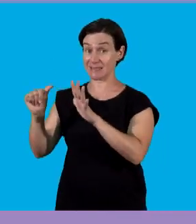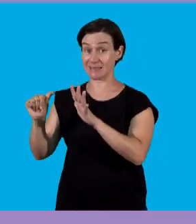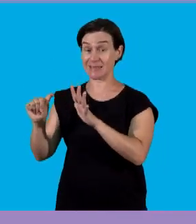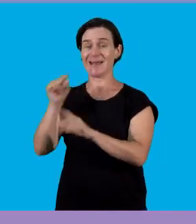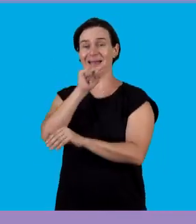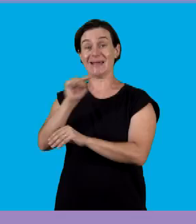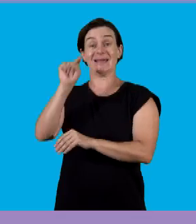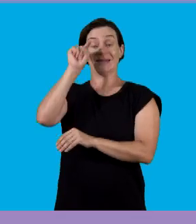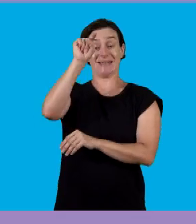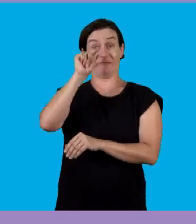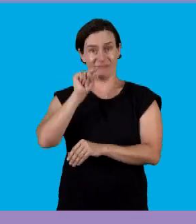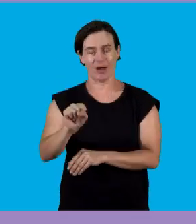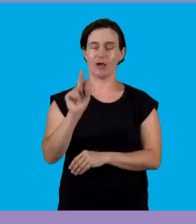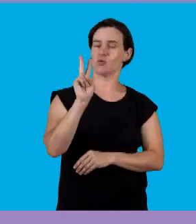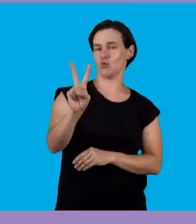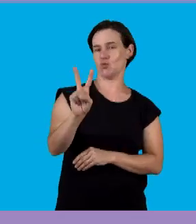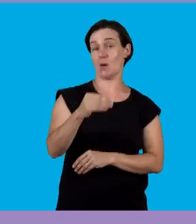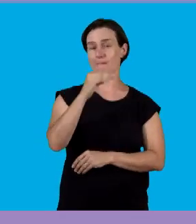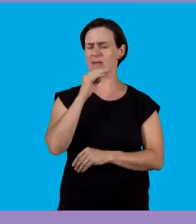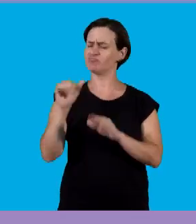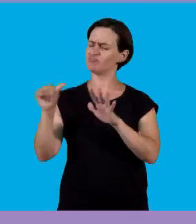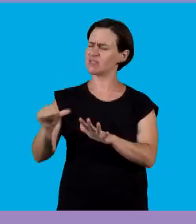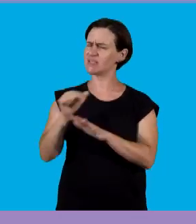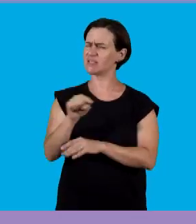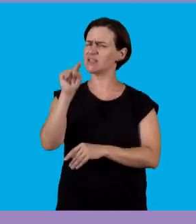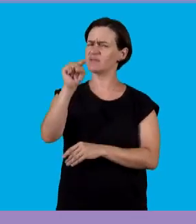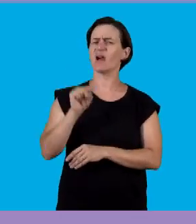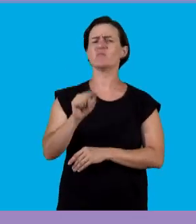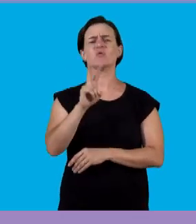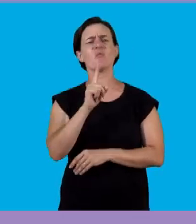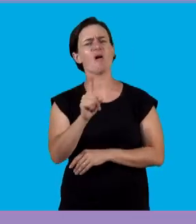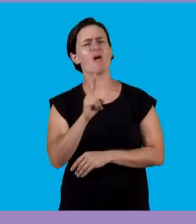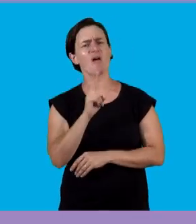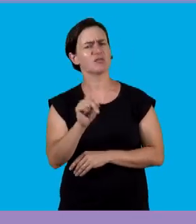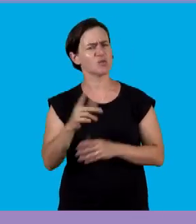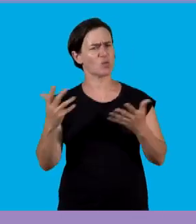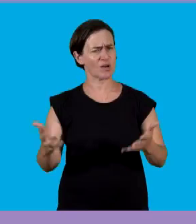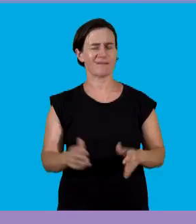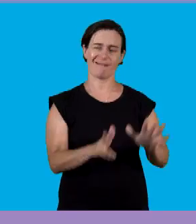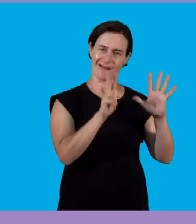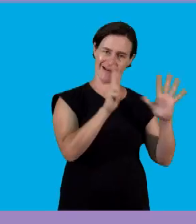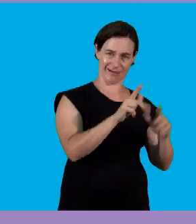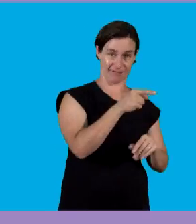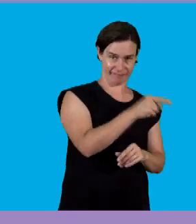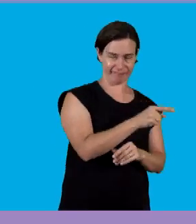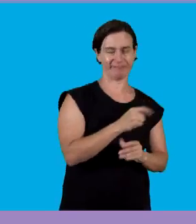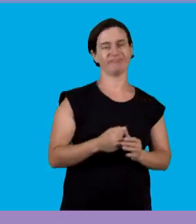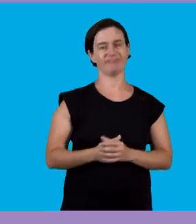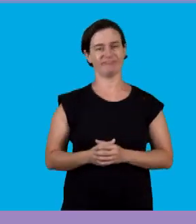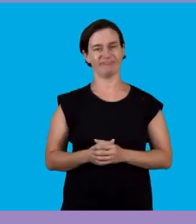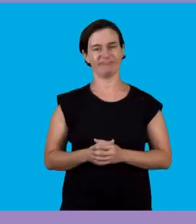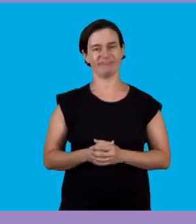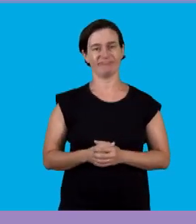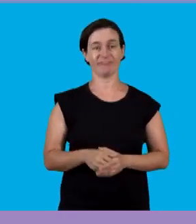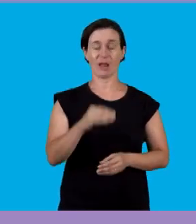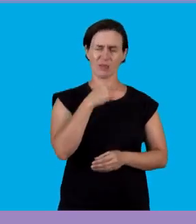are going to divide it by 2. So 16 divided by 2, that is going to give us an